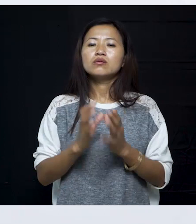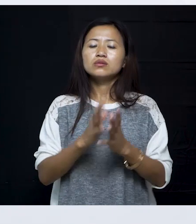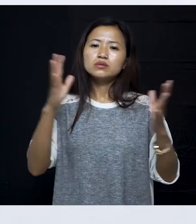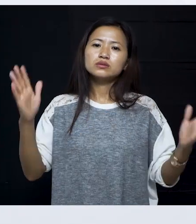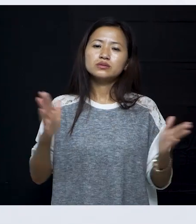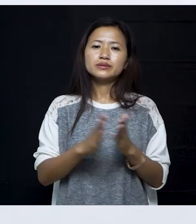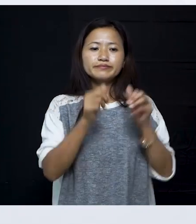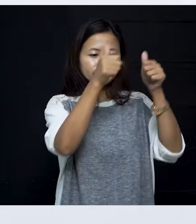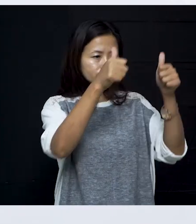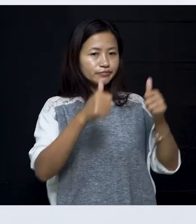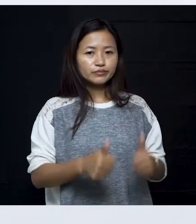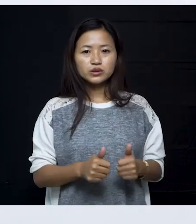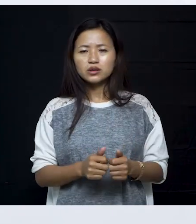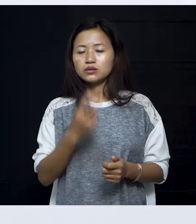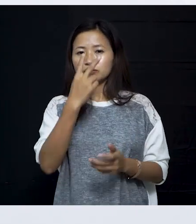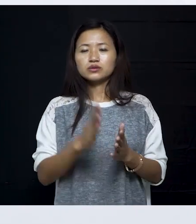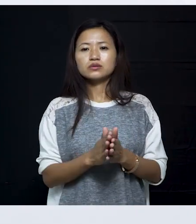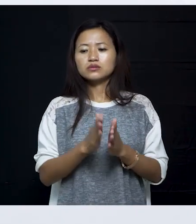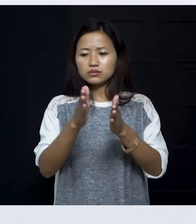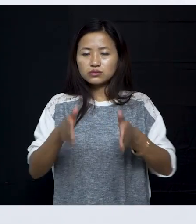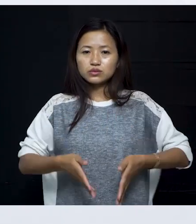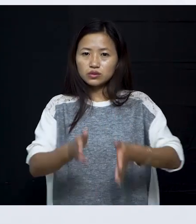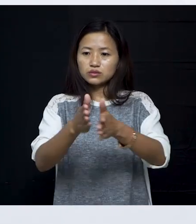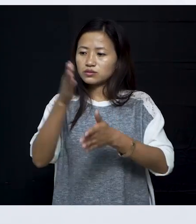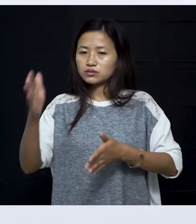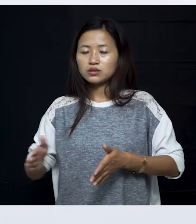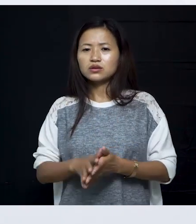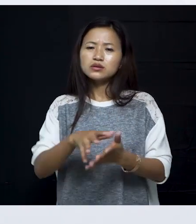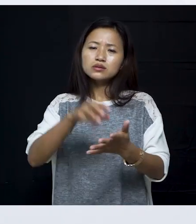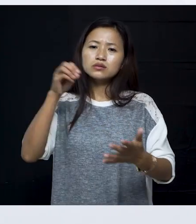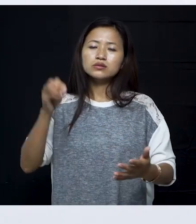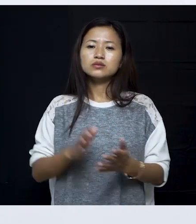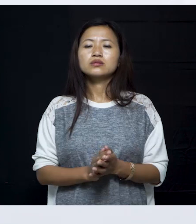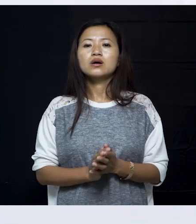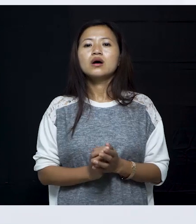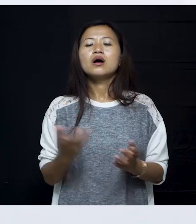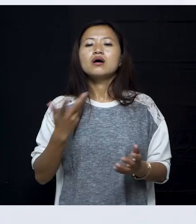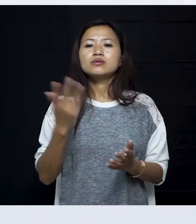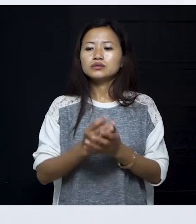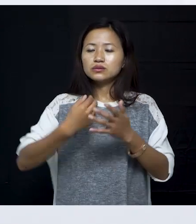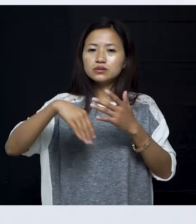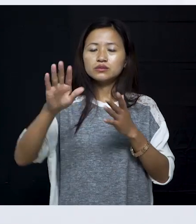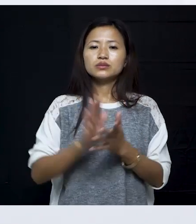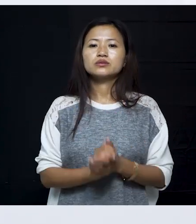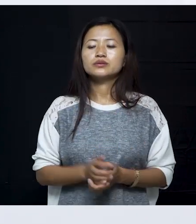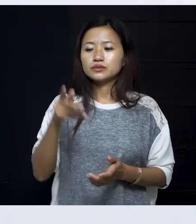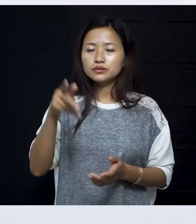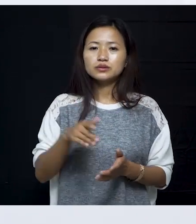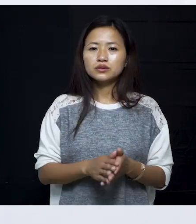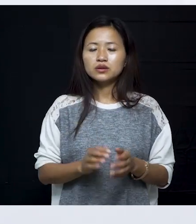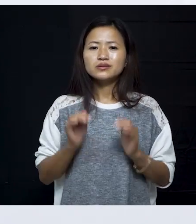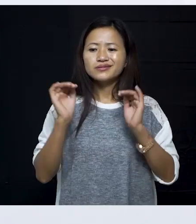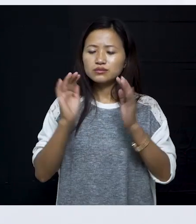about posters. You have seen it on the roadside. You are learning so much about getting so much materials as to how to go about with it. So supposing